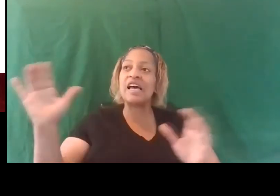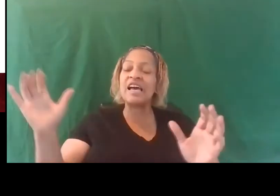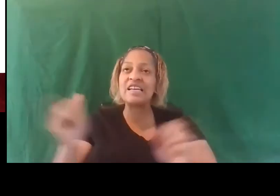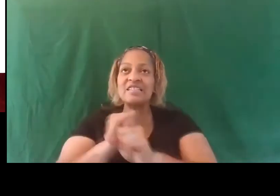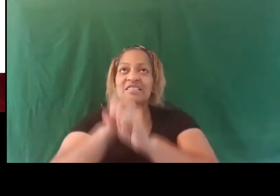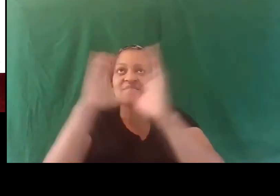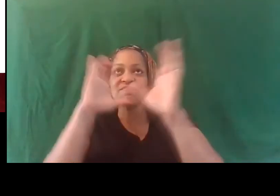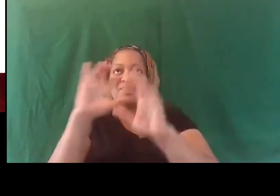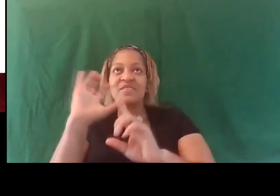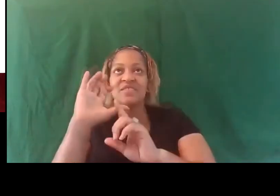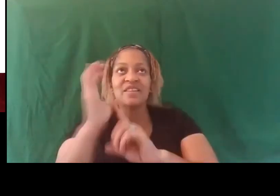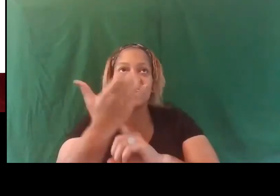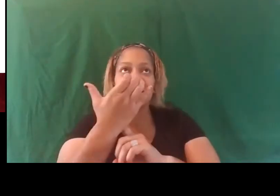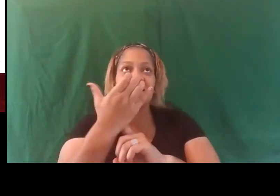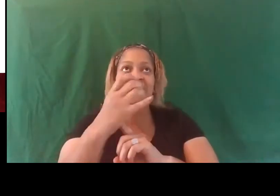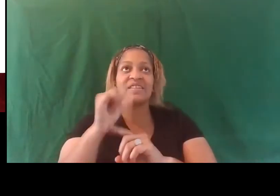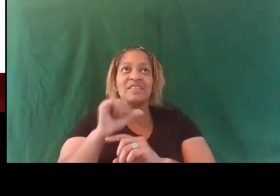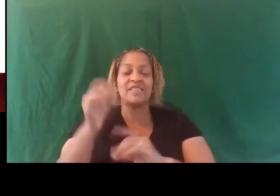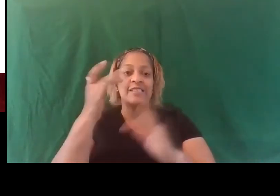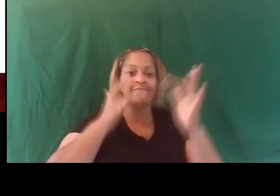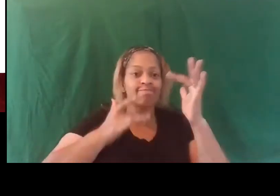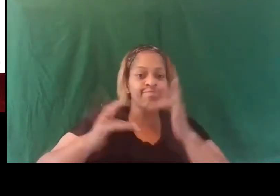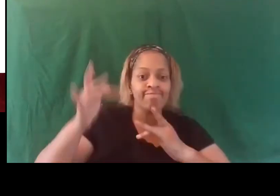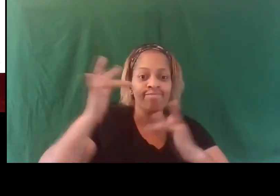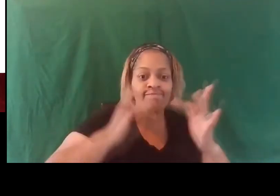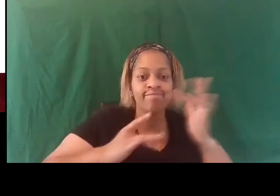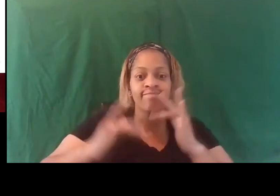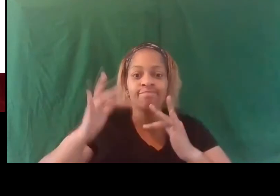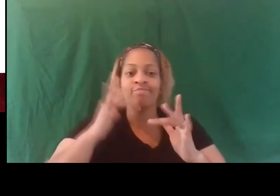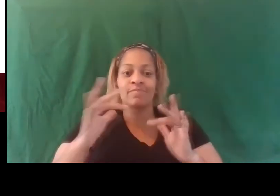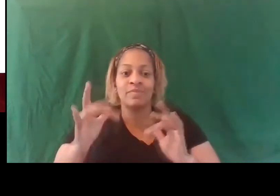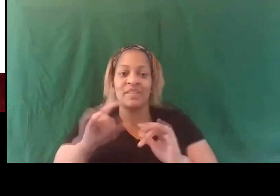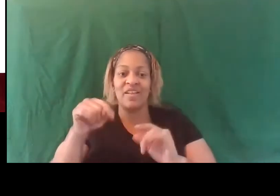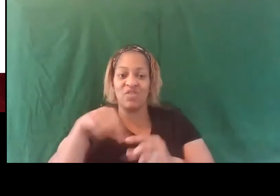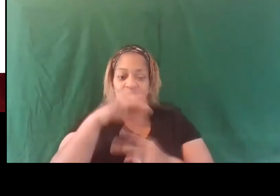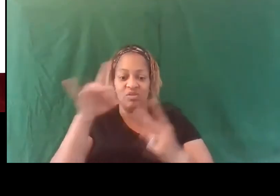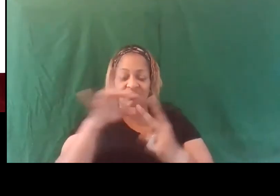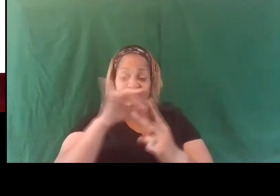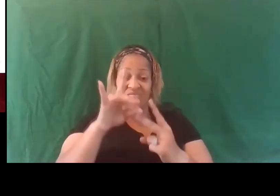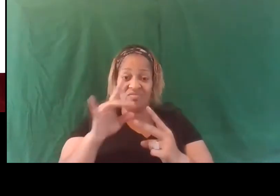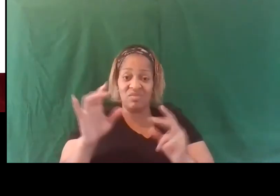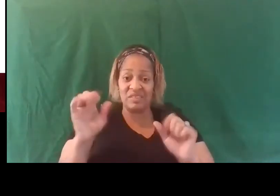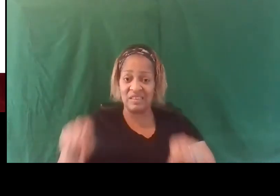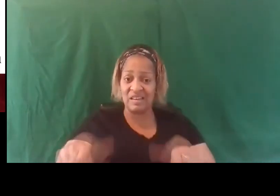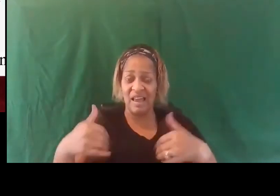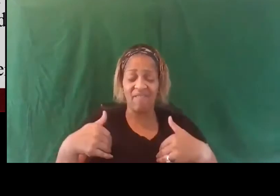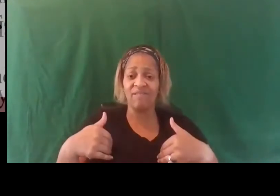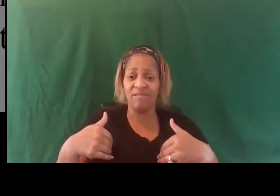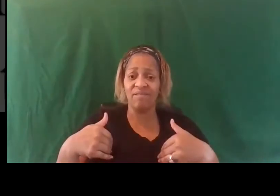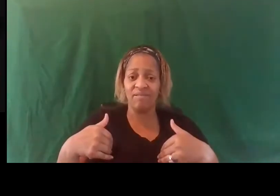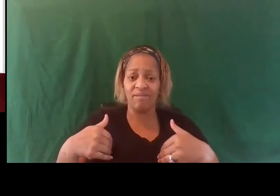lack, limitations, scarcity, etc.? It's a choice. Breathe.